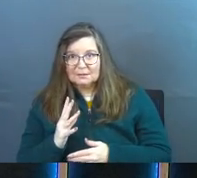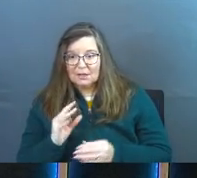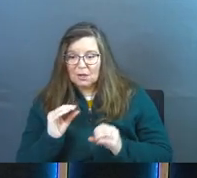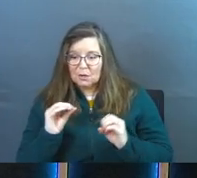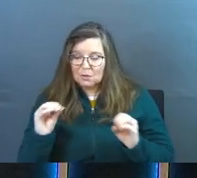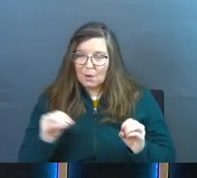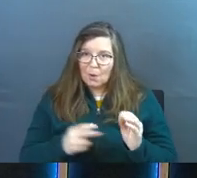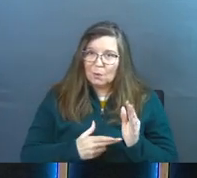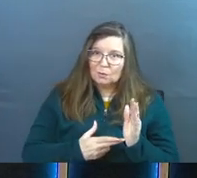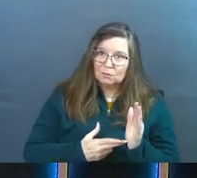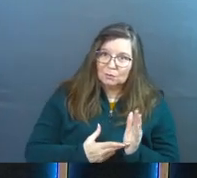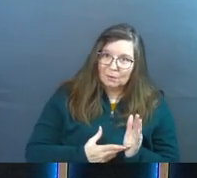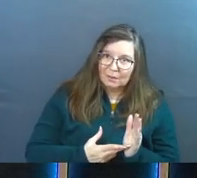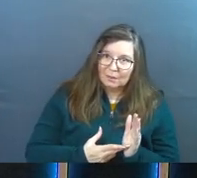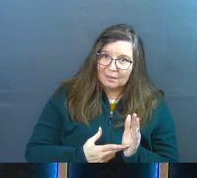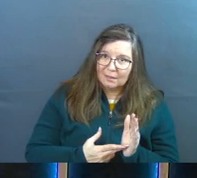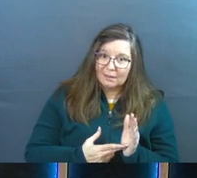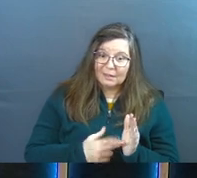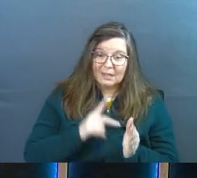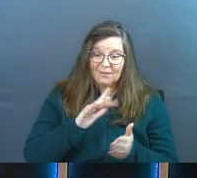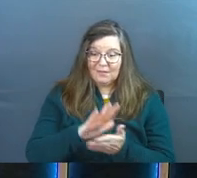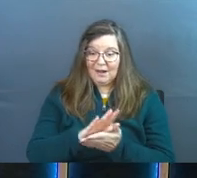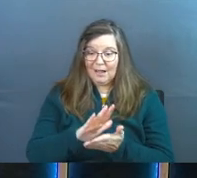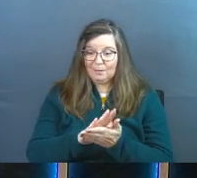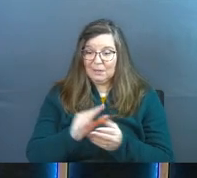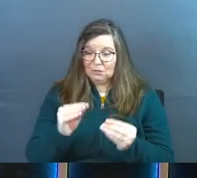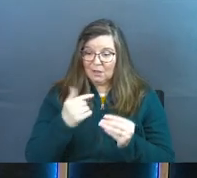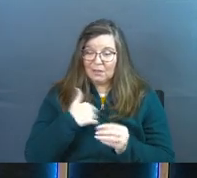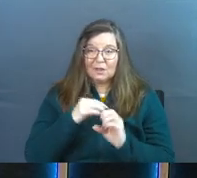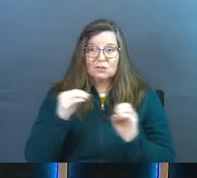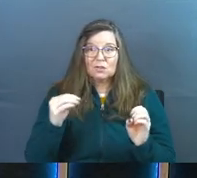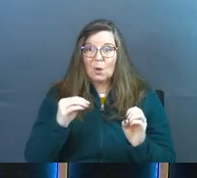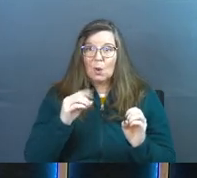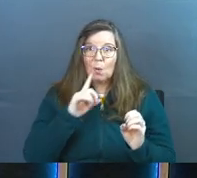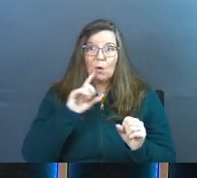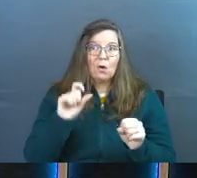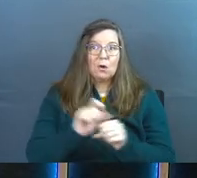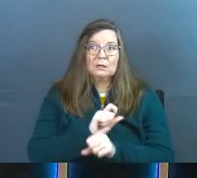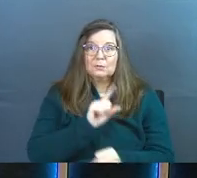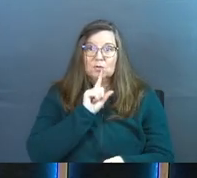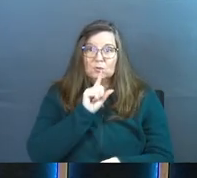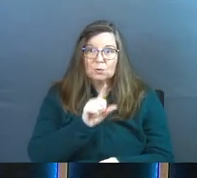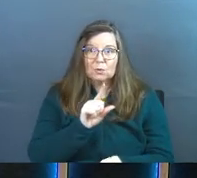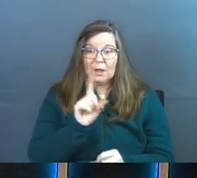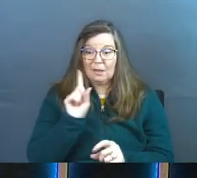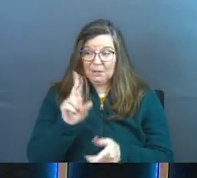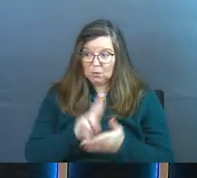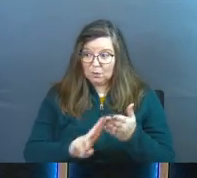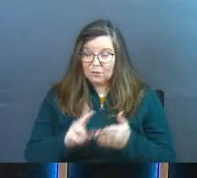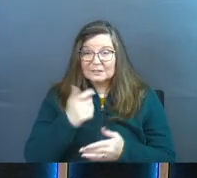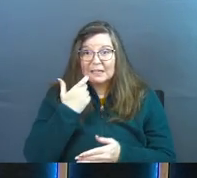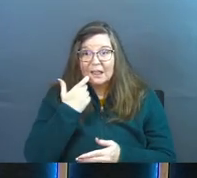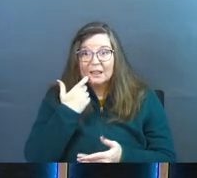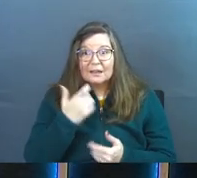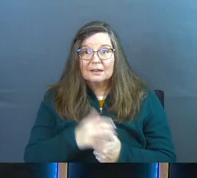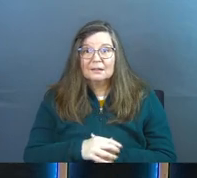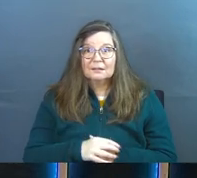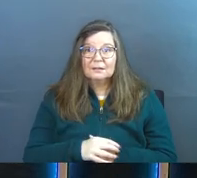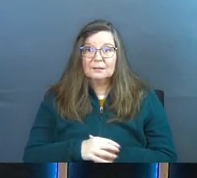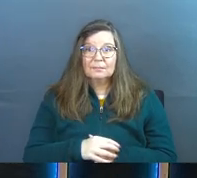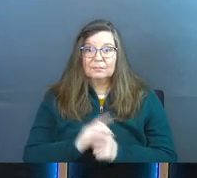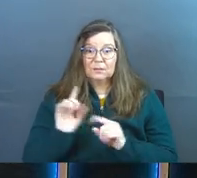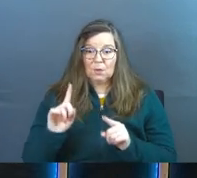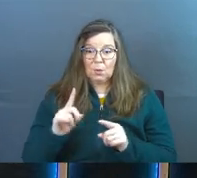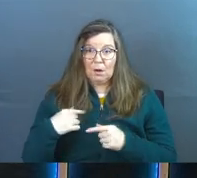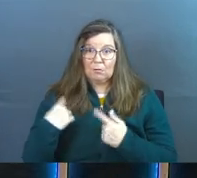no truth. Even academics have taught us that there's no ultimate truth. Been to a university lately?